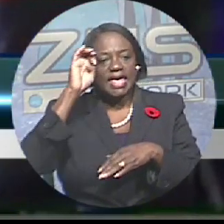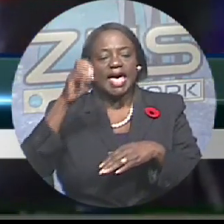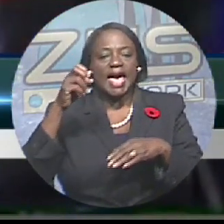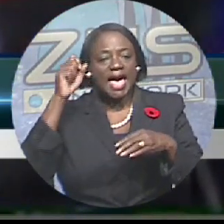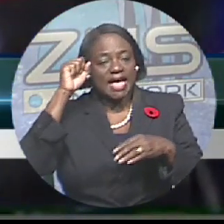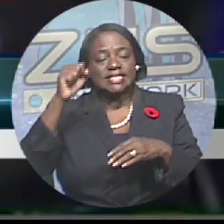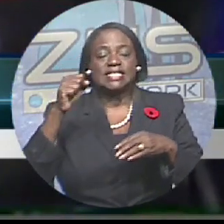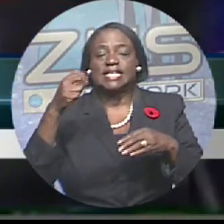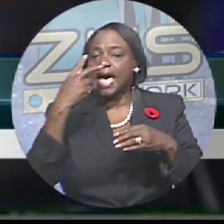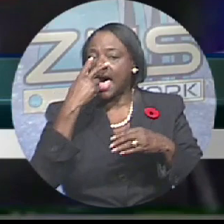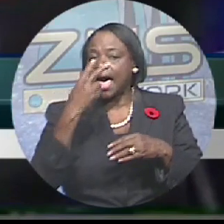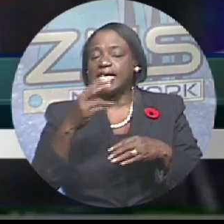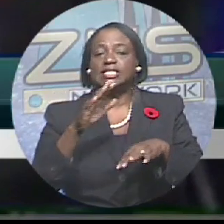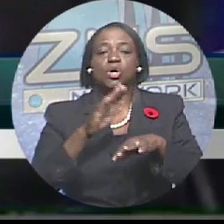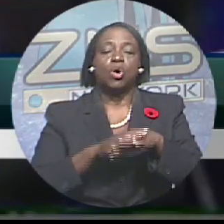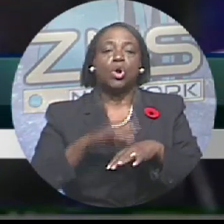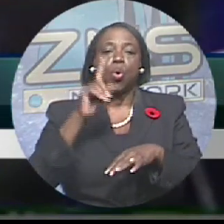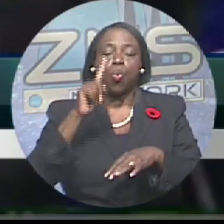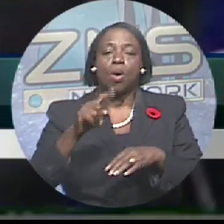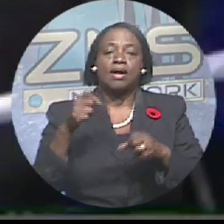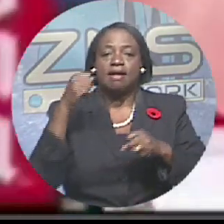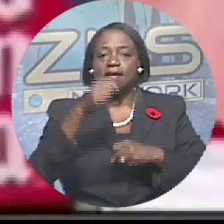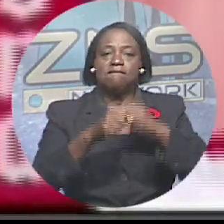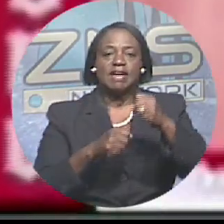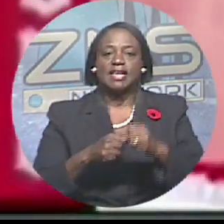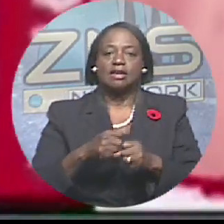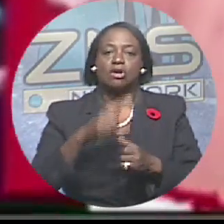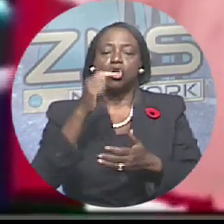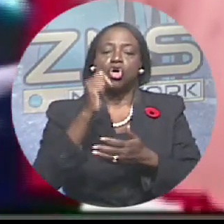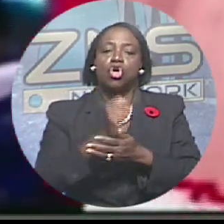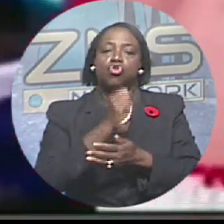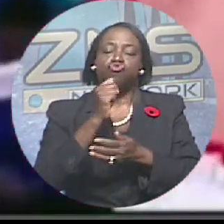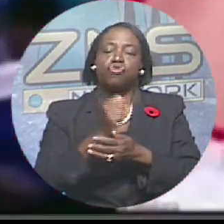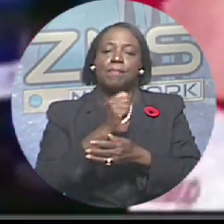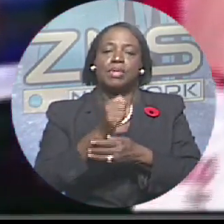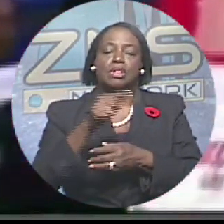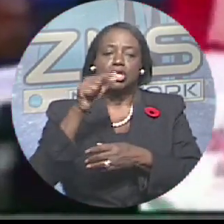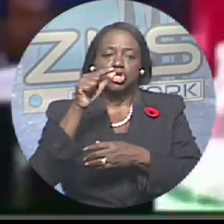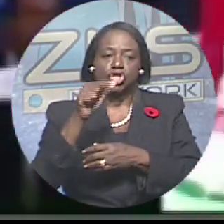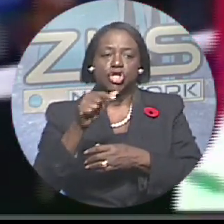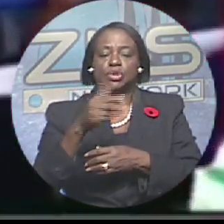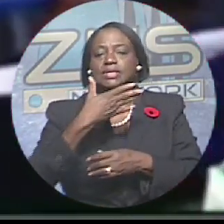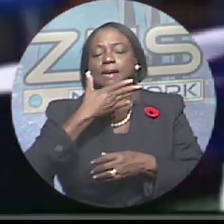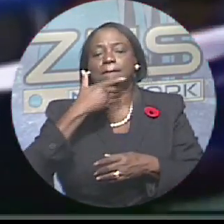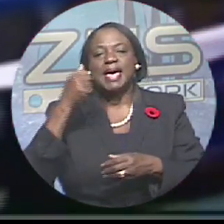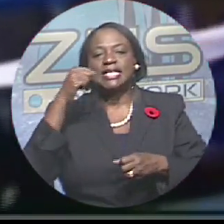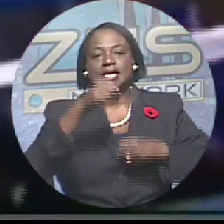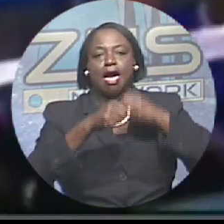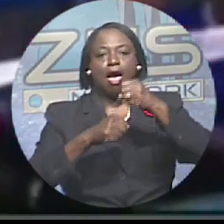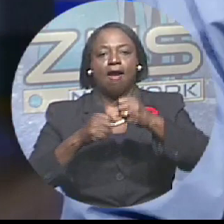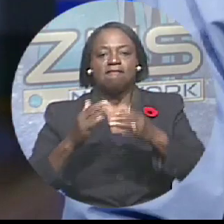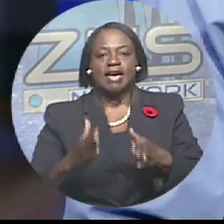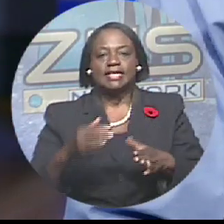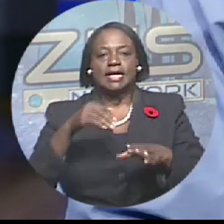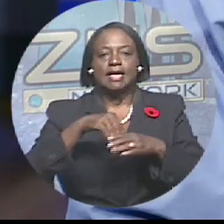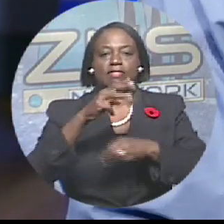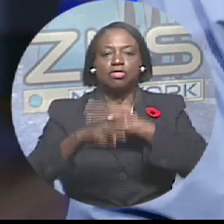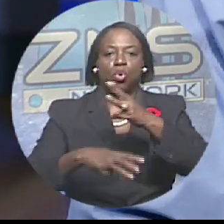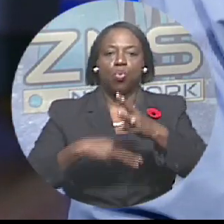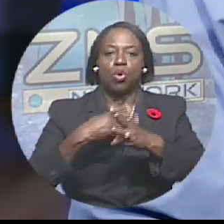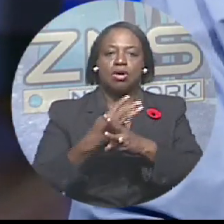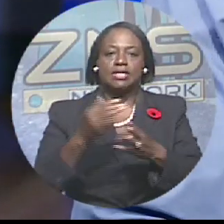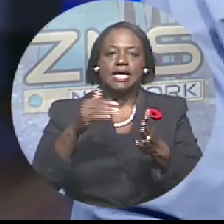Gennady Golovkin, better known as Triple G, who's perhaps the best pound-for-pound fighter in the world at this time. We